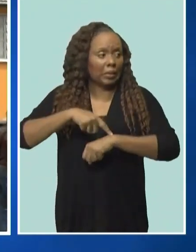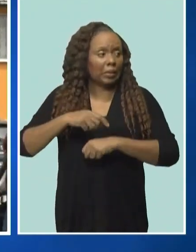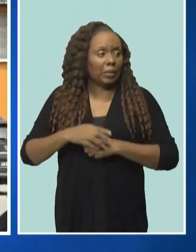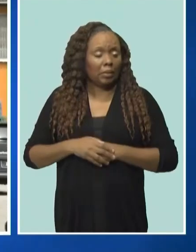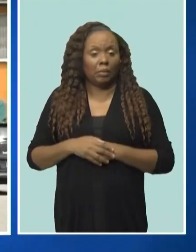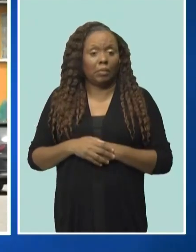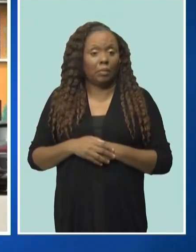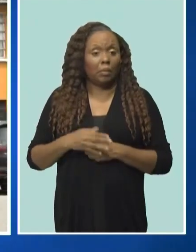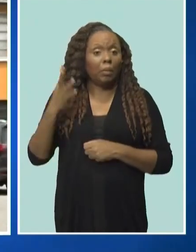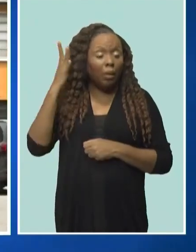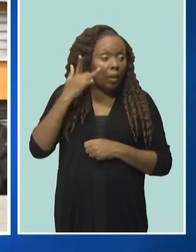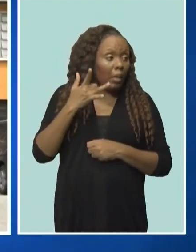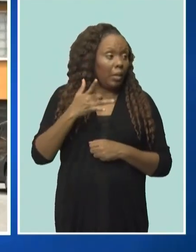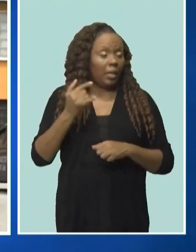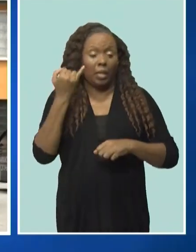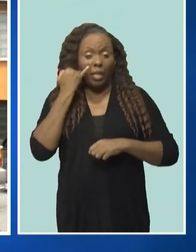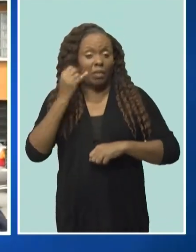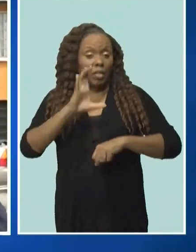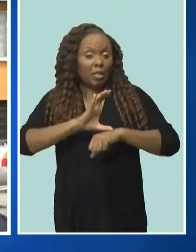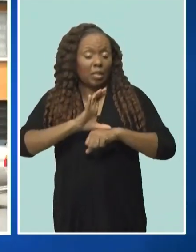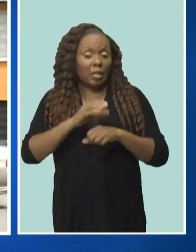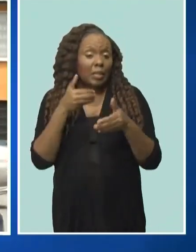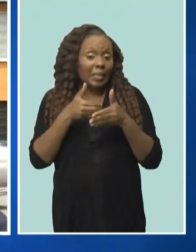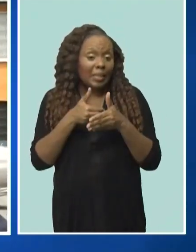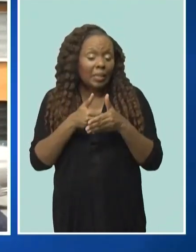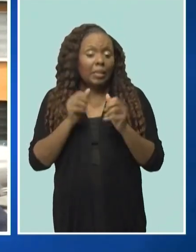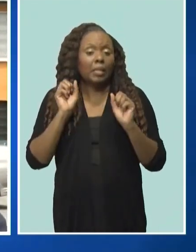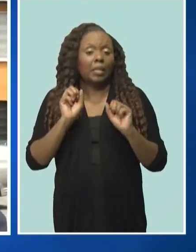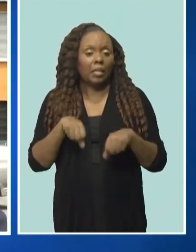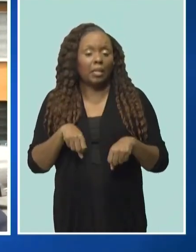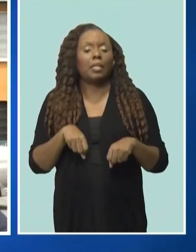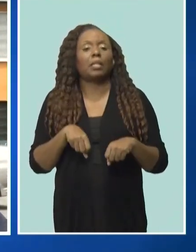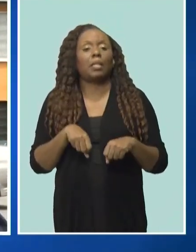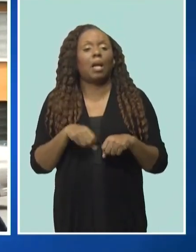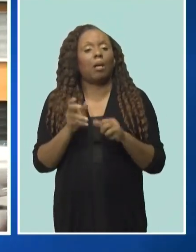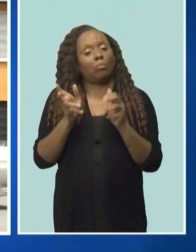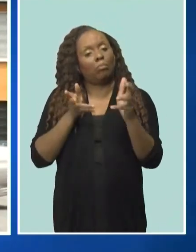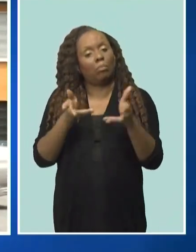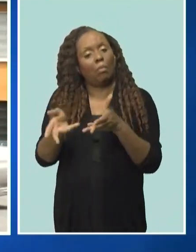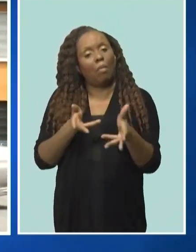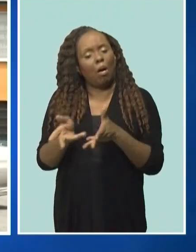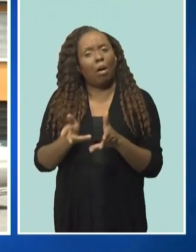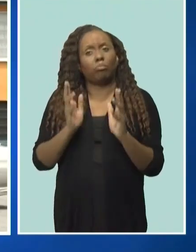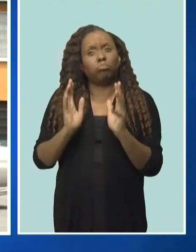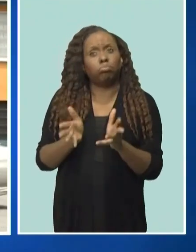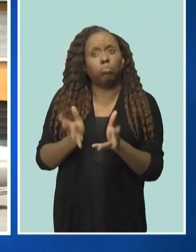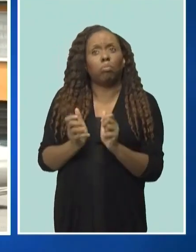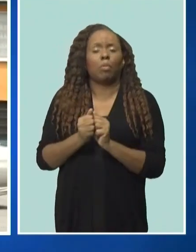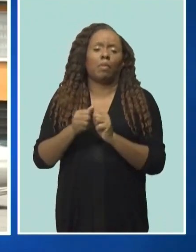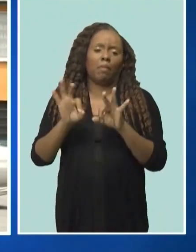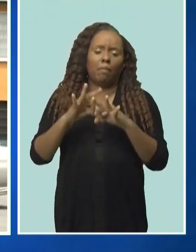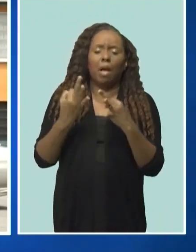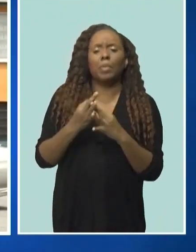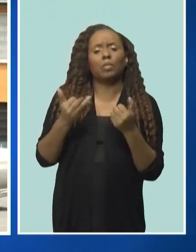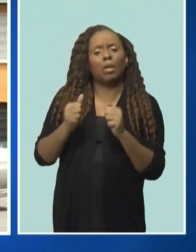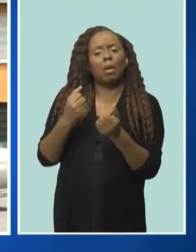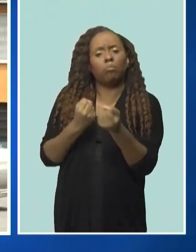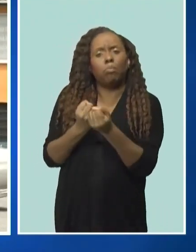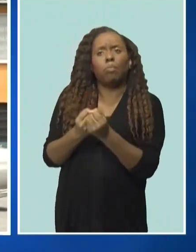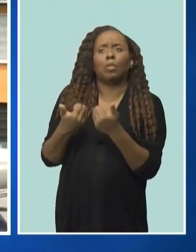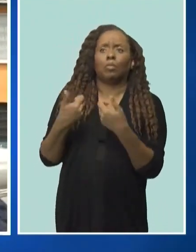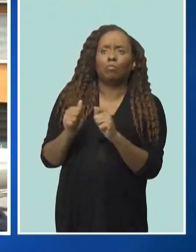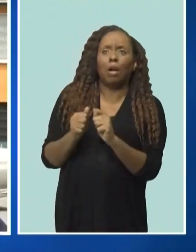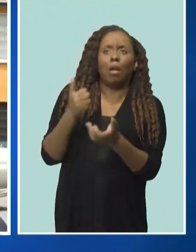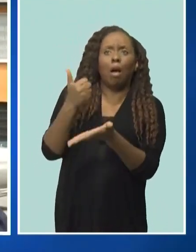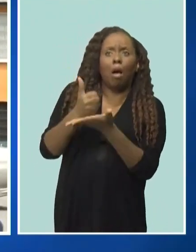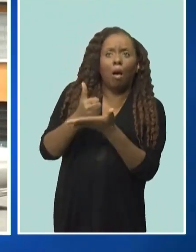nearby churches to those schools can link with their families and try to assist them where we can, because again we think we need